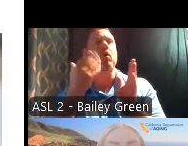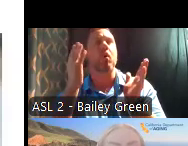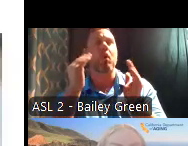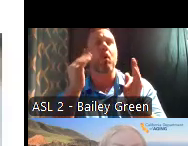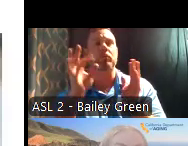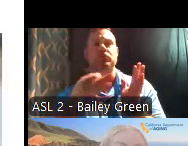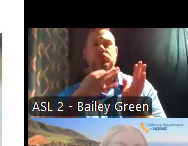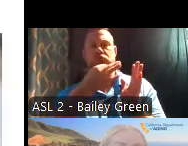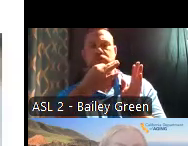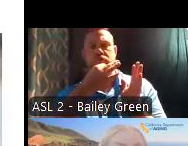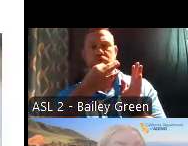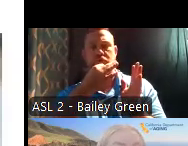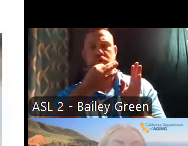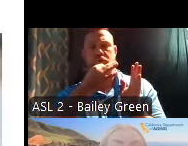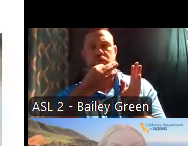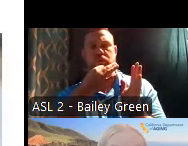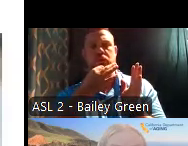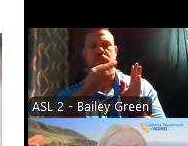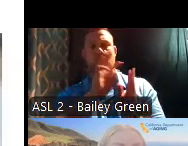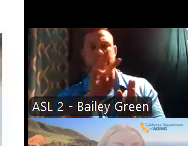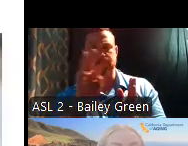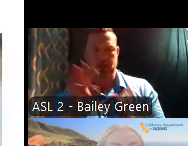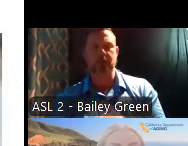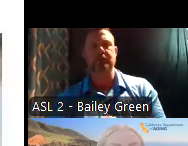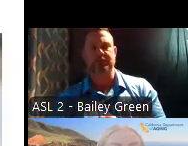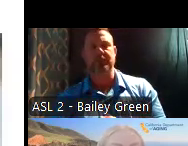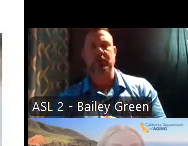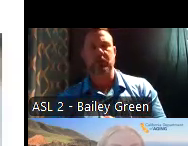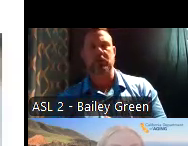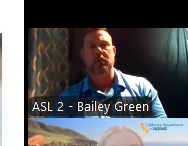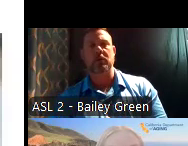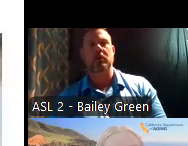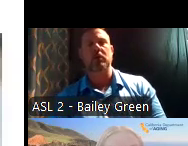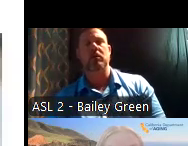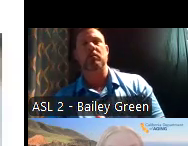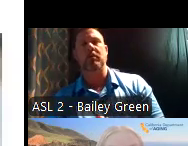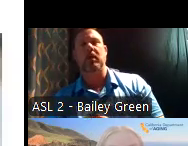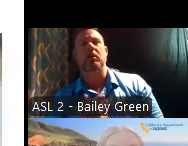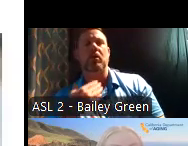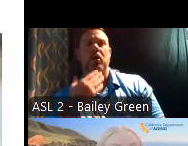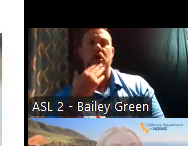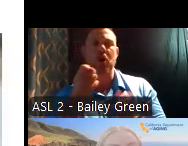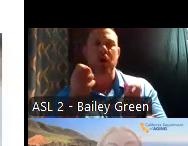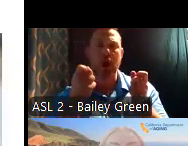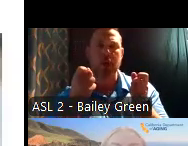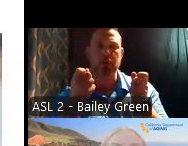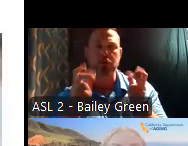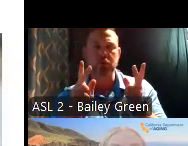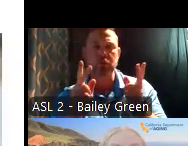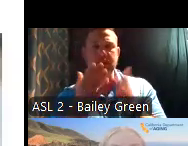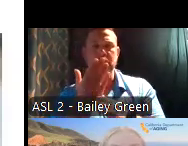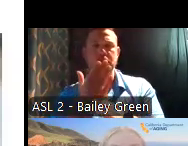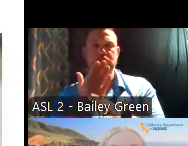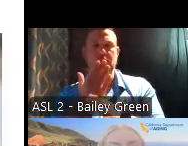available on the event website shortly. But I just thought it would be a good opportunity to share with you of what we're